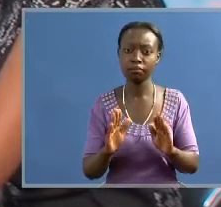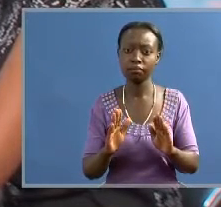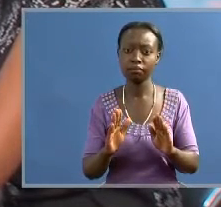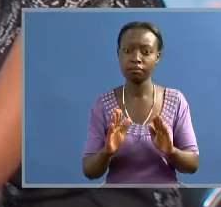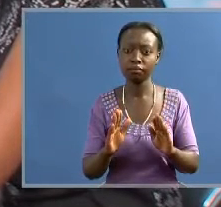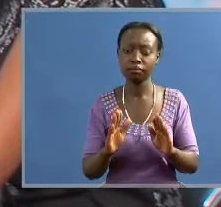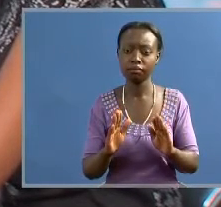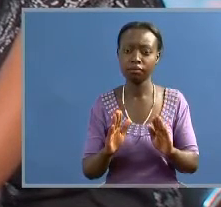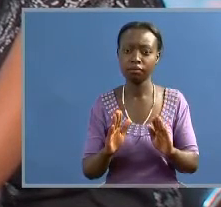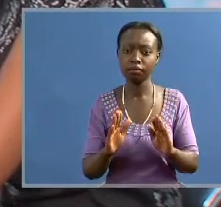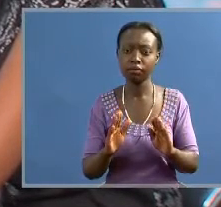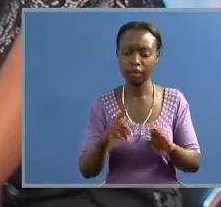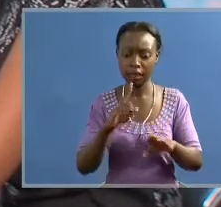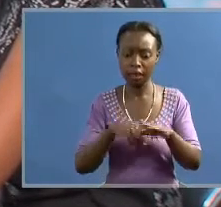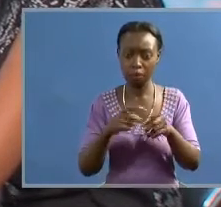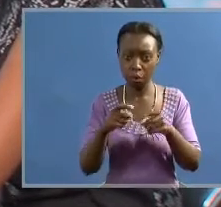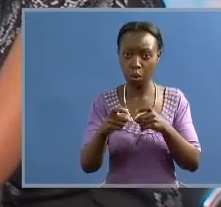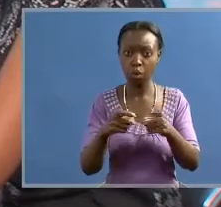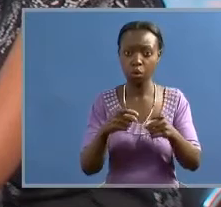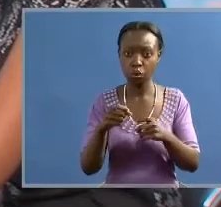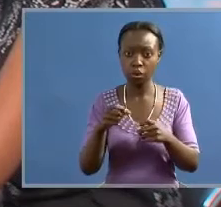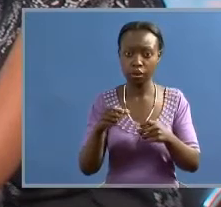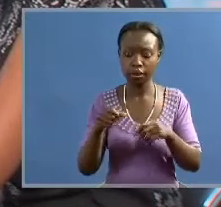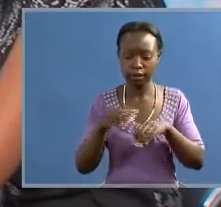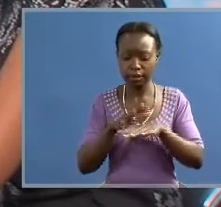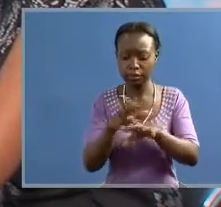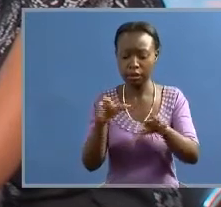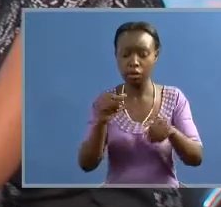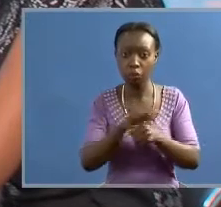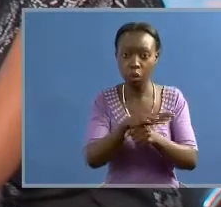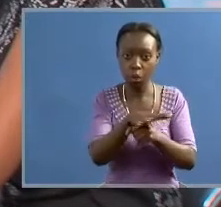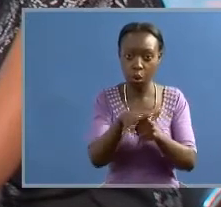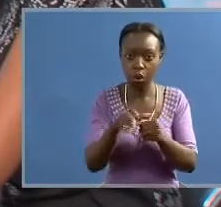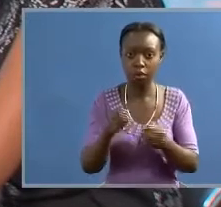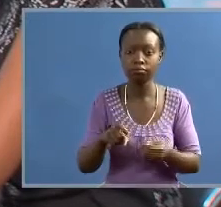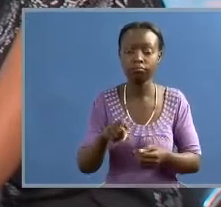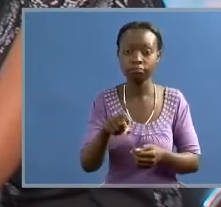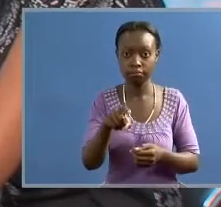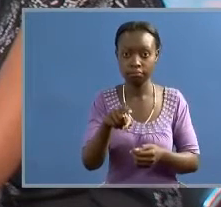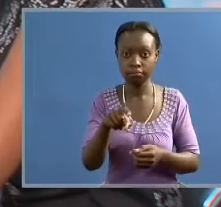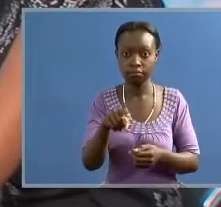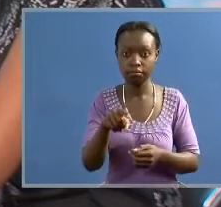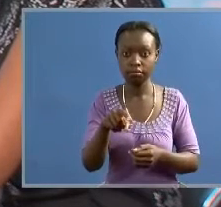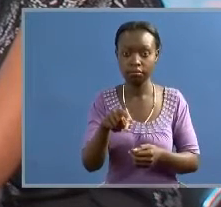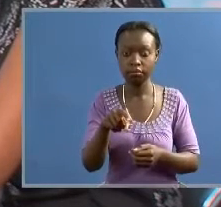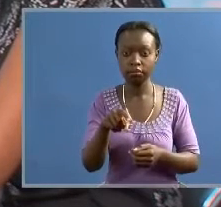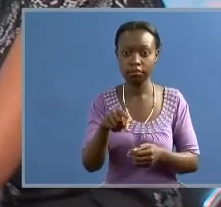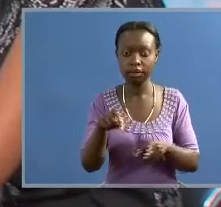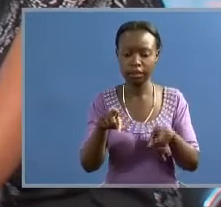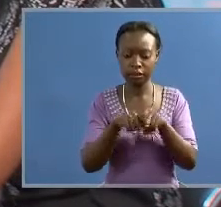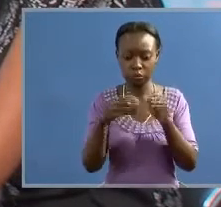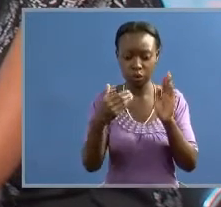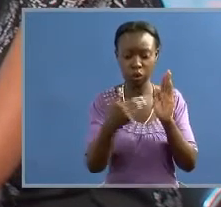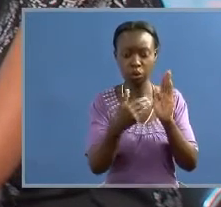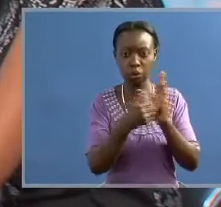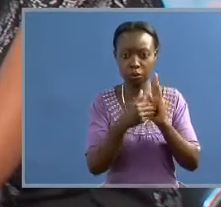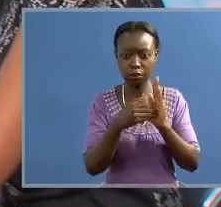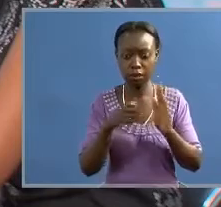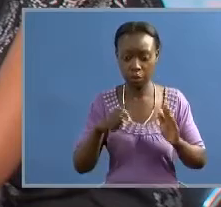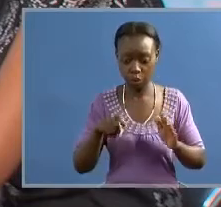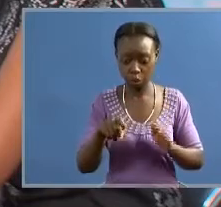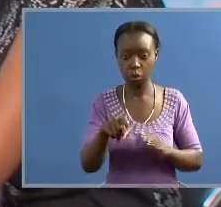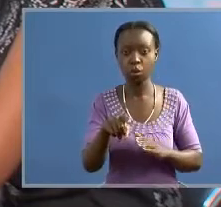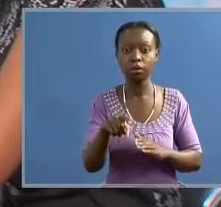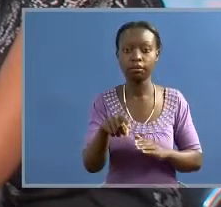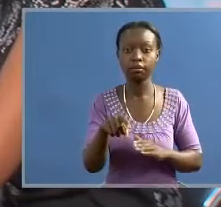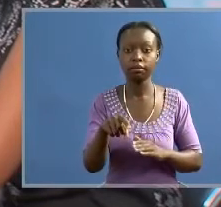or controlling the infections, or in actually preventing the infections from occurring in the